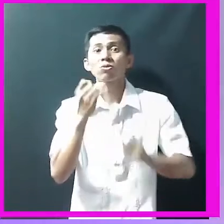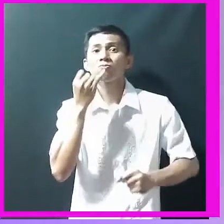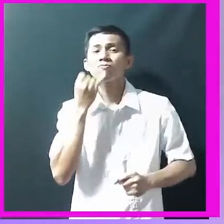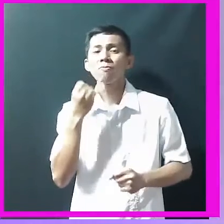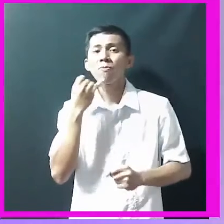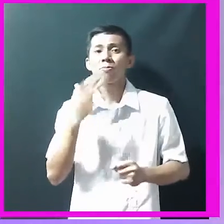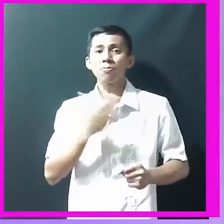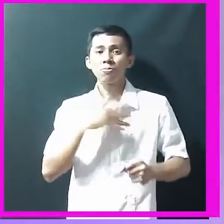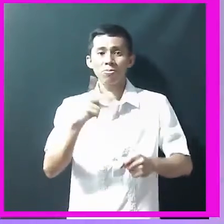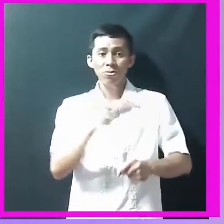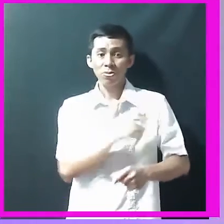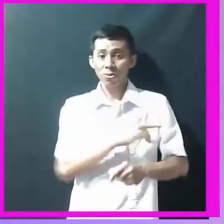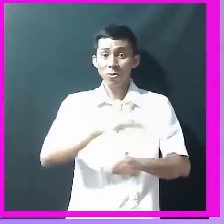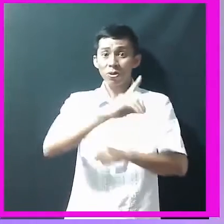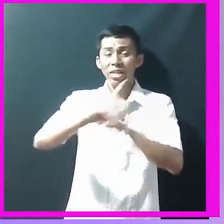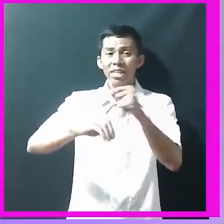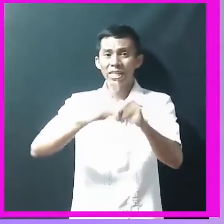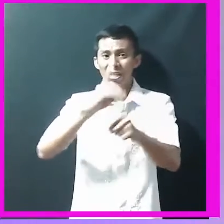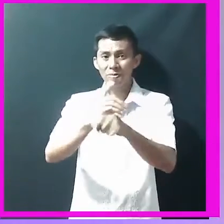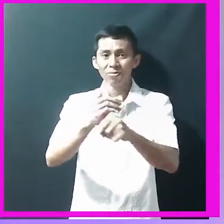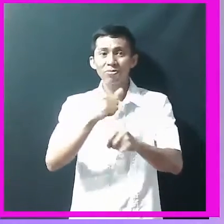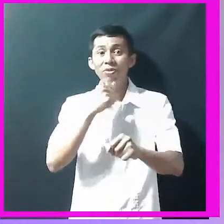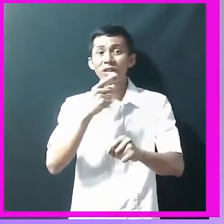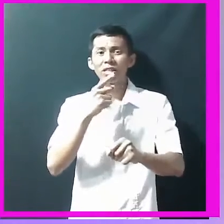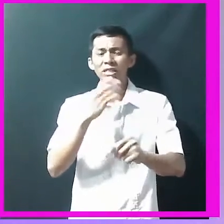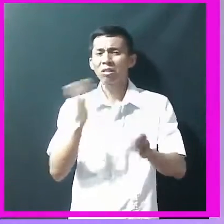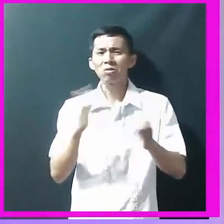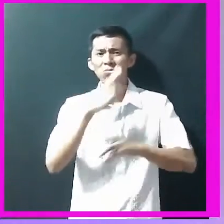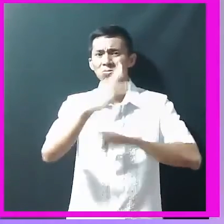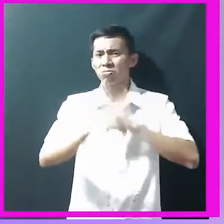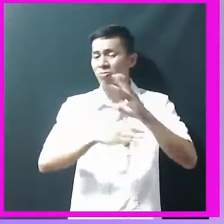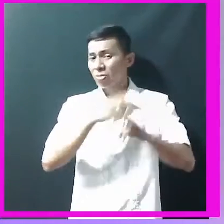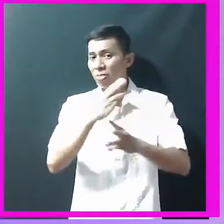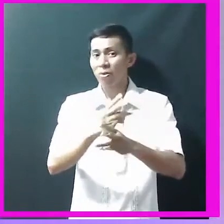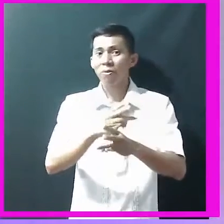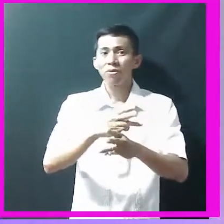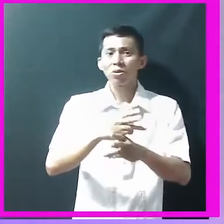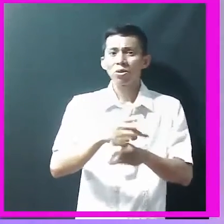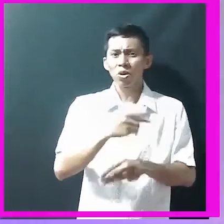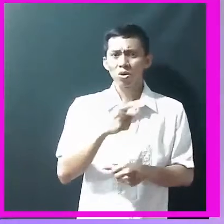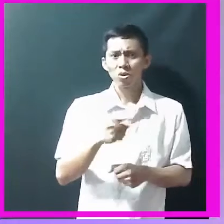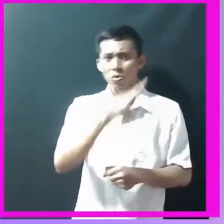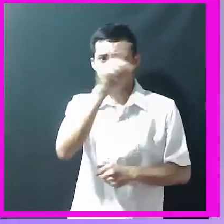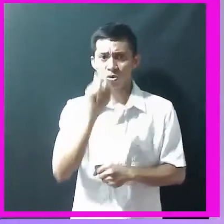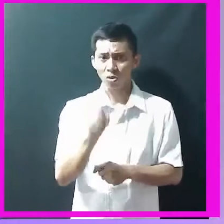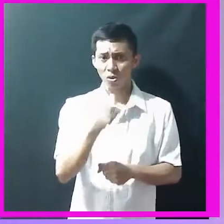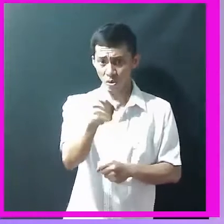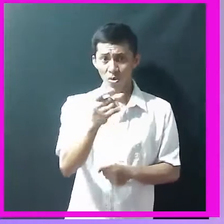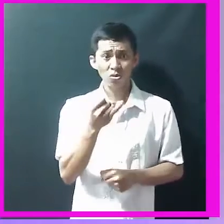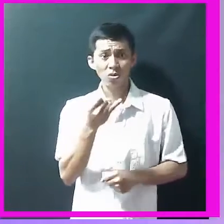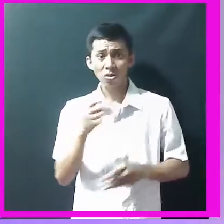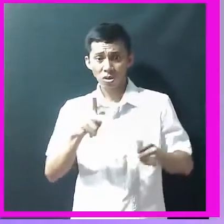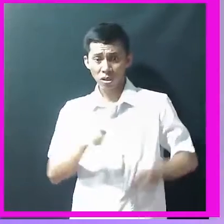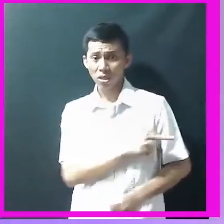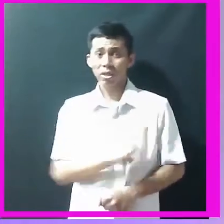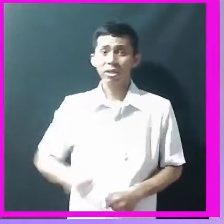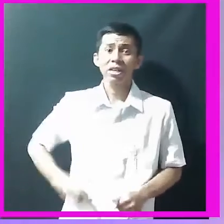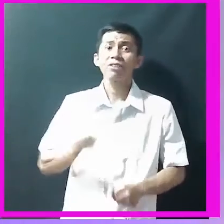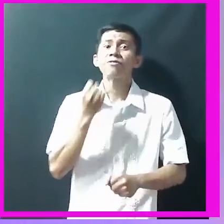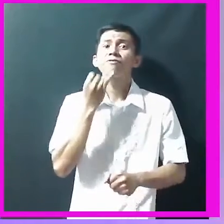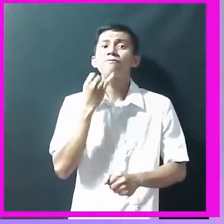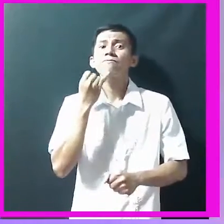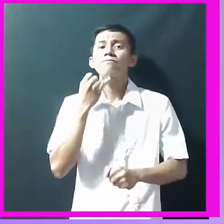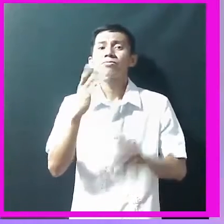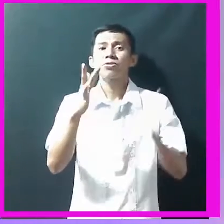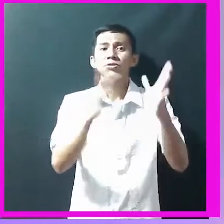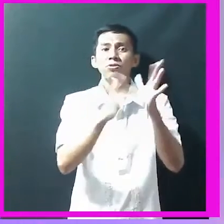my kingdom not from hence." Pilate therefore said unto him, "Art thou a king then?" Jesus